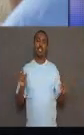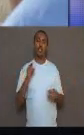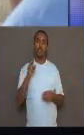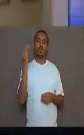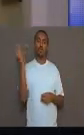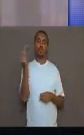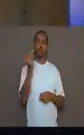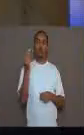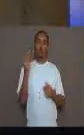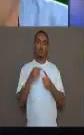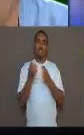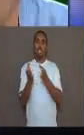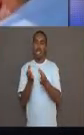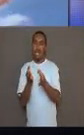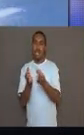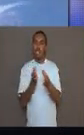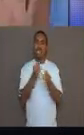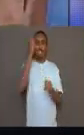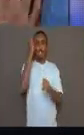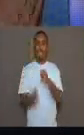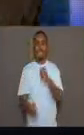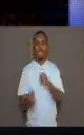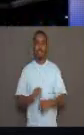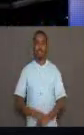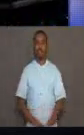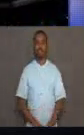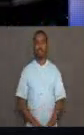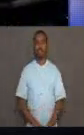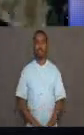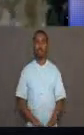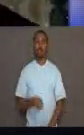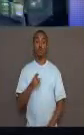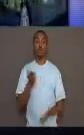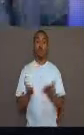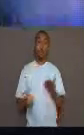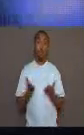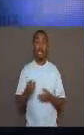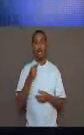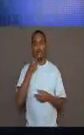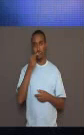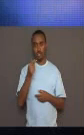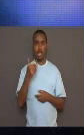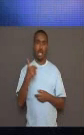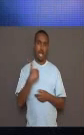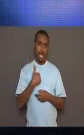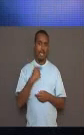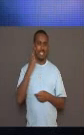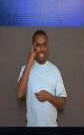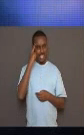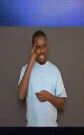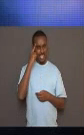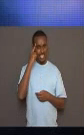you used to explain the ending. You may have said, "I